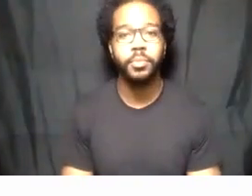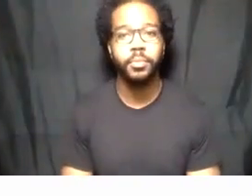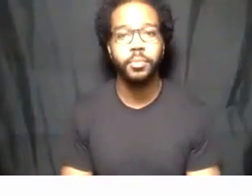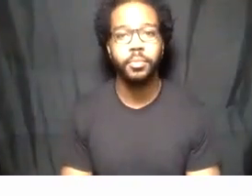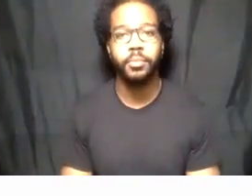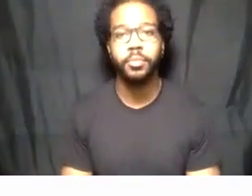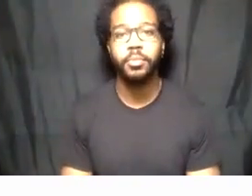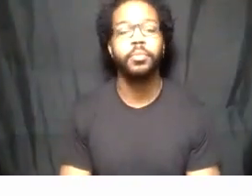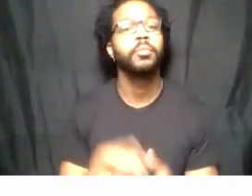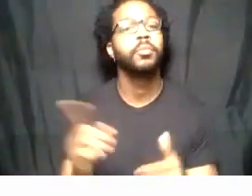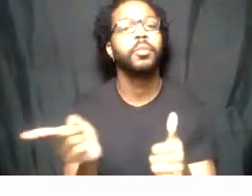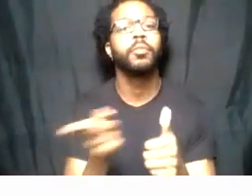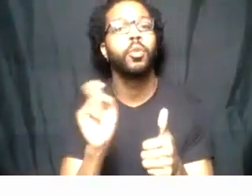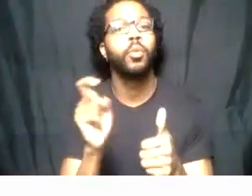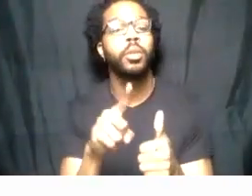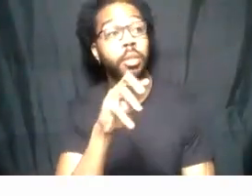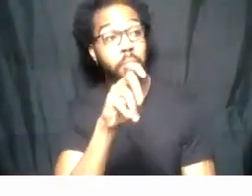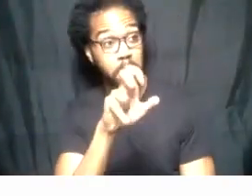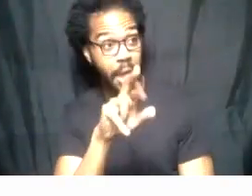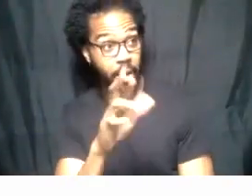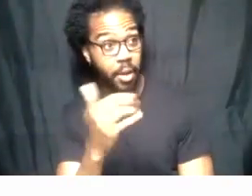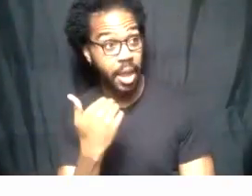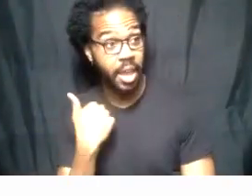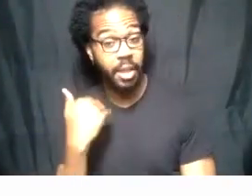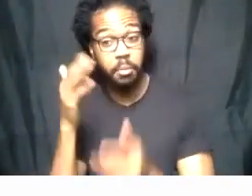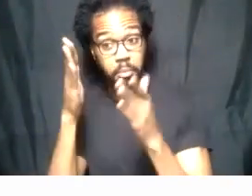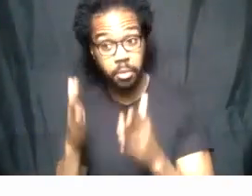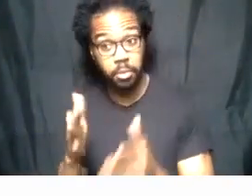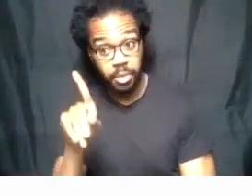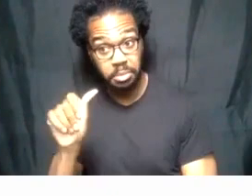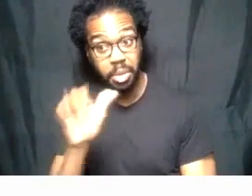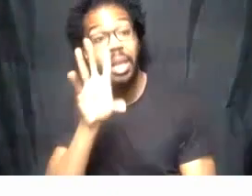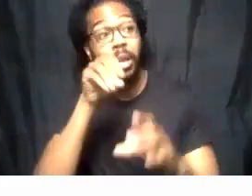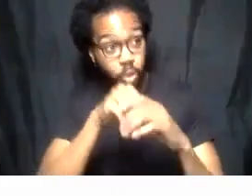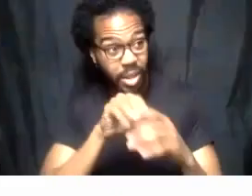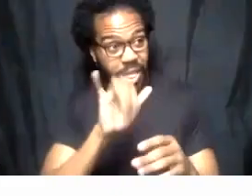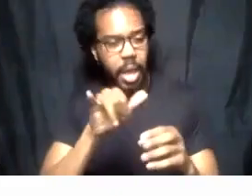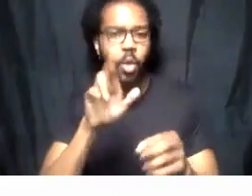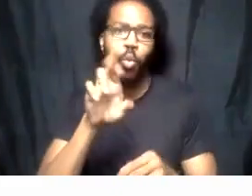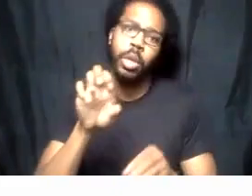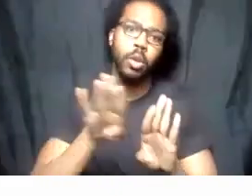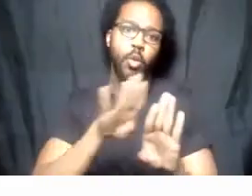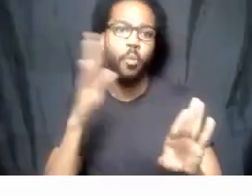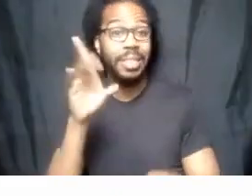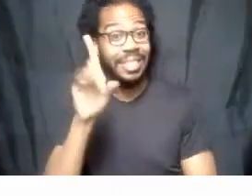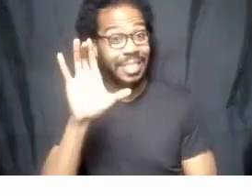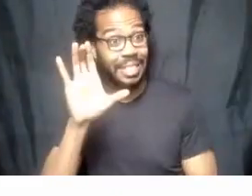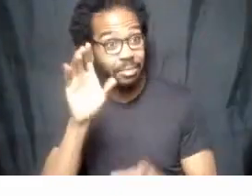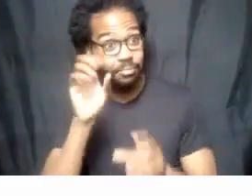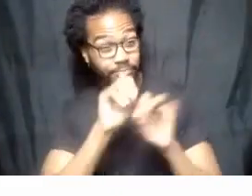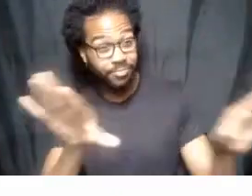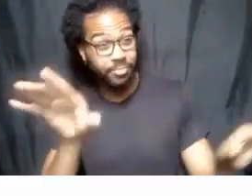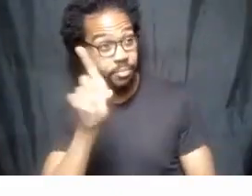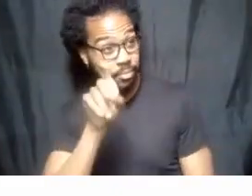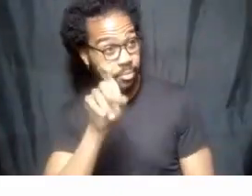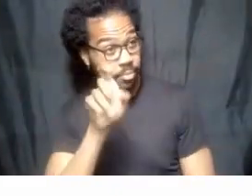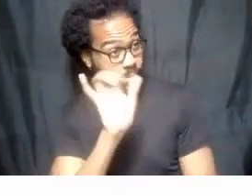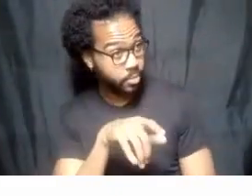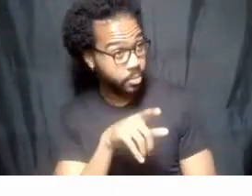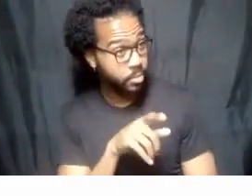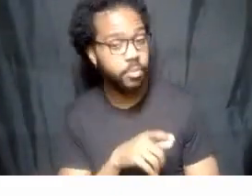First question, does the mayor have people with disabilities included in the Reopen DC advisory? So what